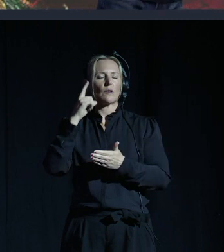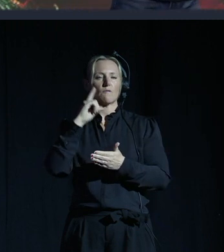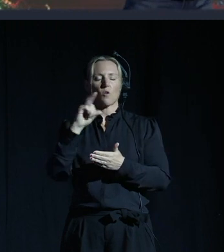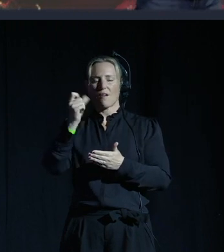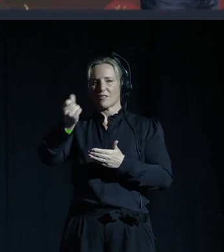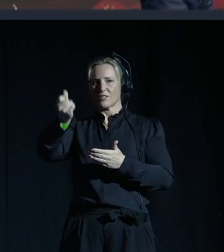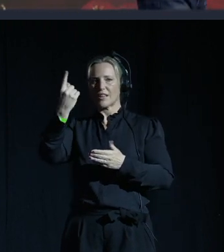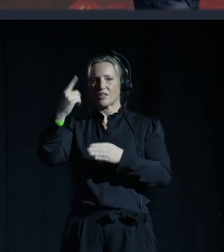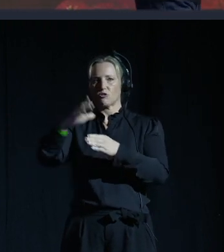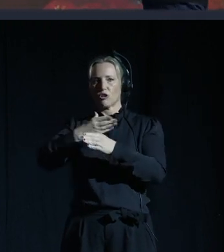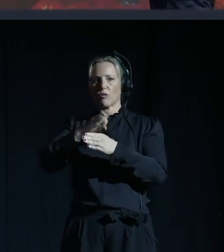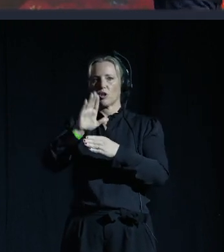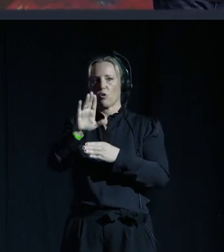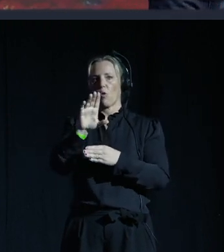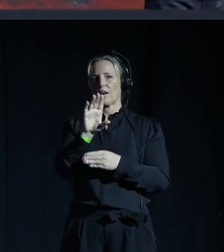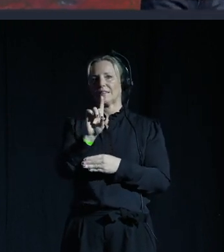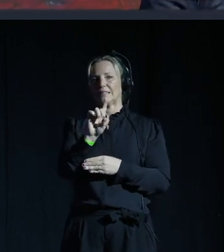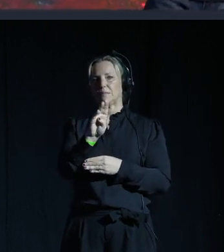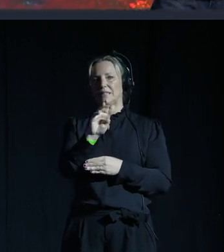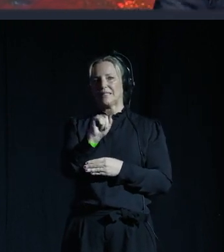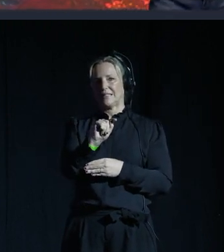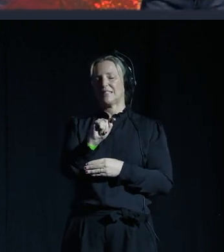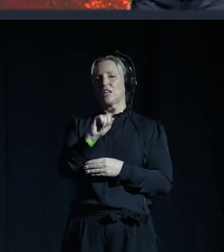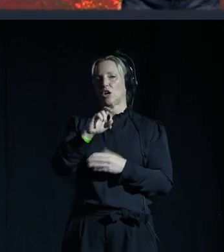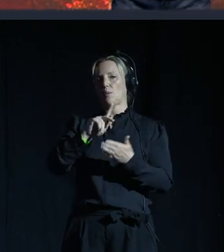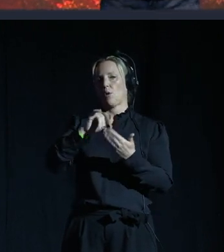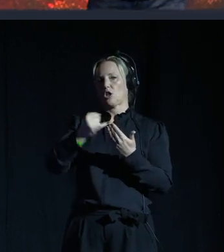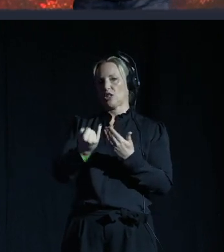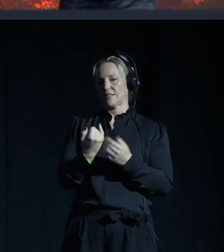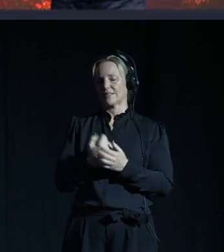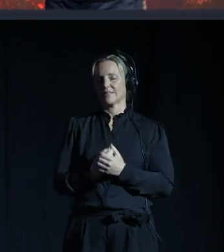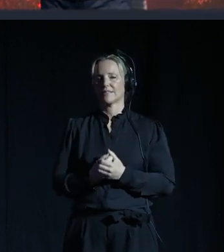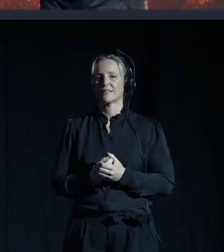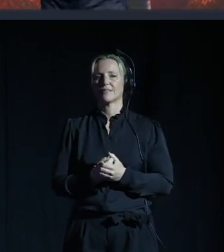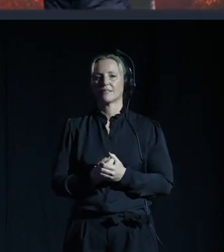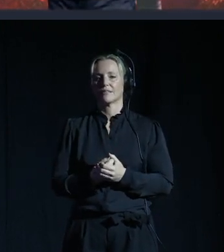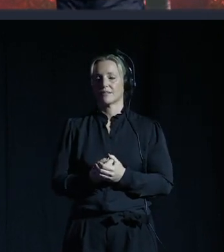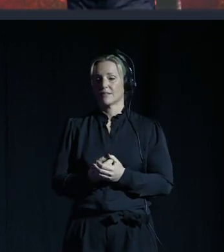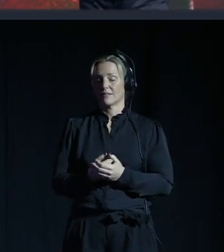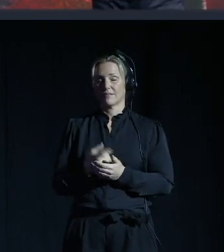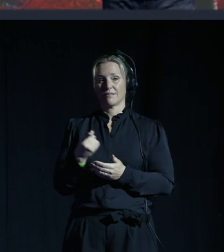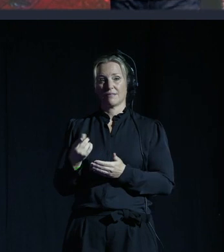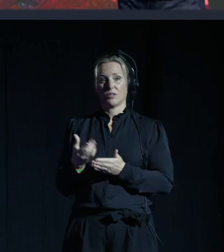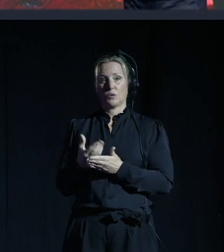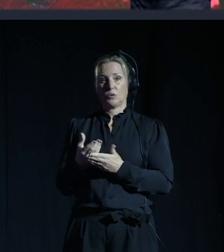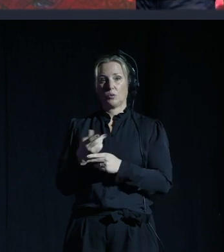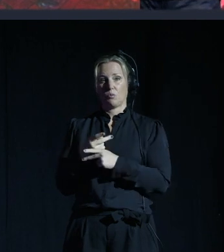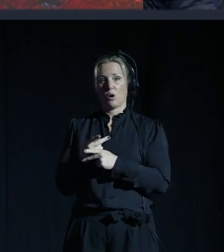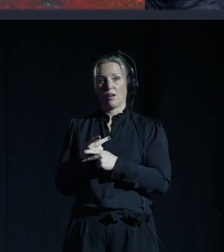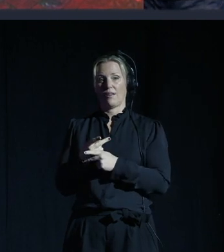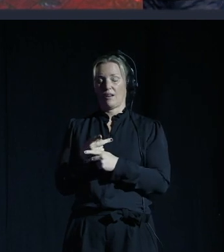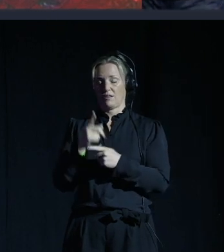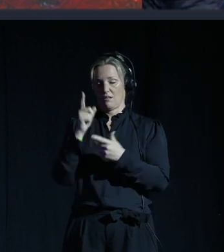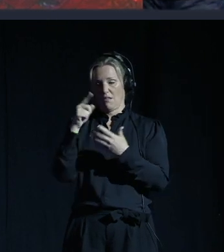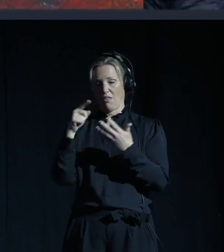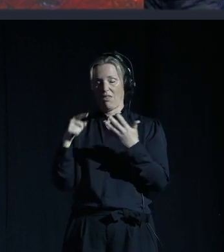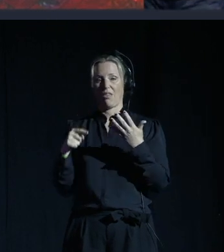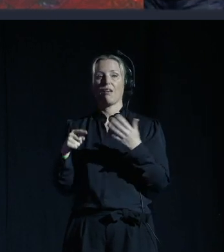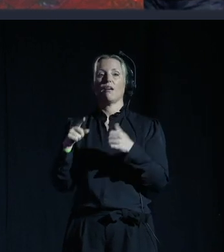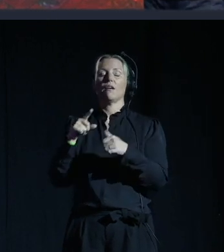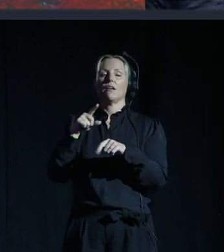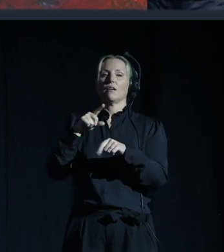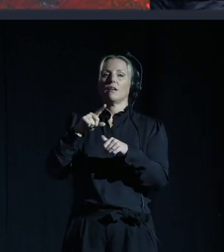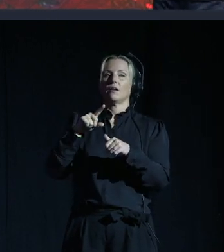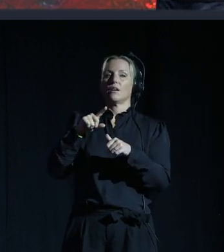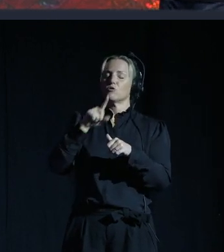DBT projects. This new interface, it's got several components I'm going to talk to you through, but basically it's really